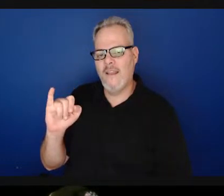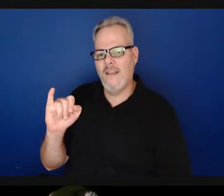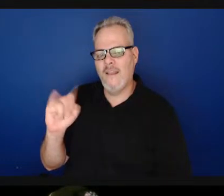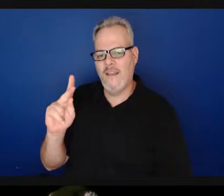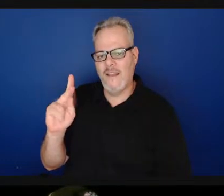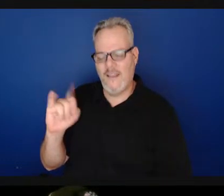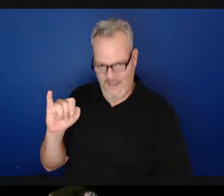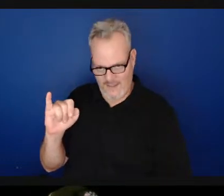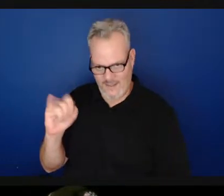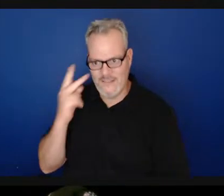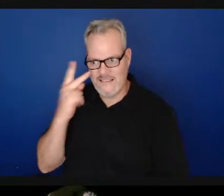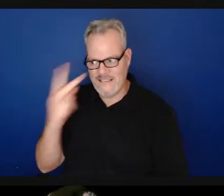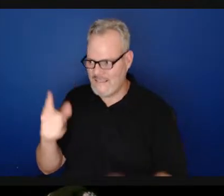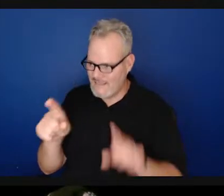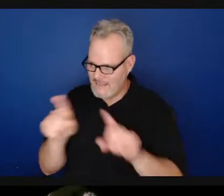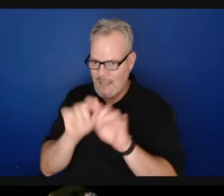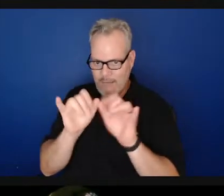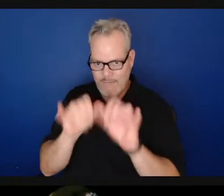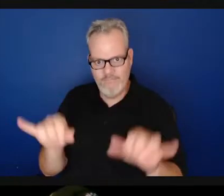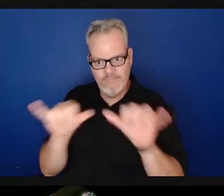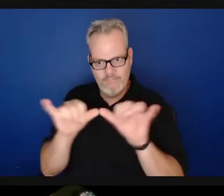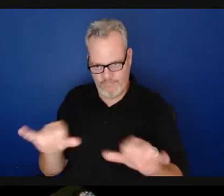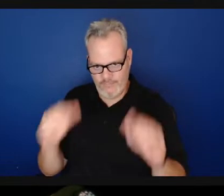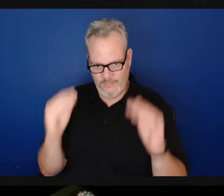around the summit, as we mentioned, from the sand hill plot.